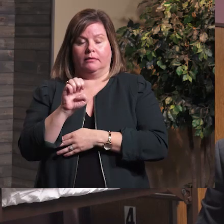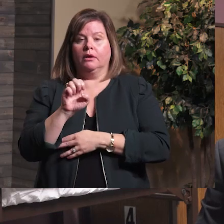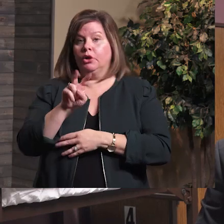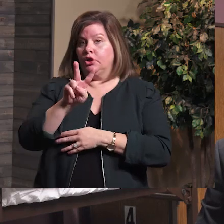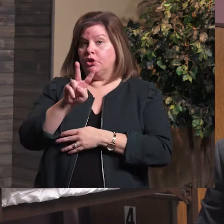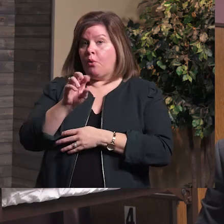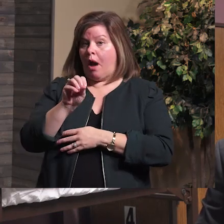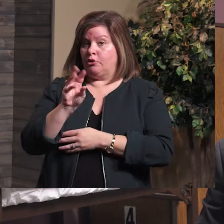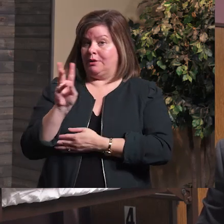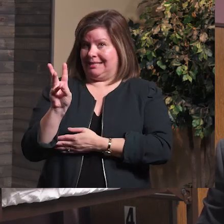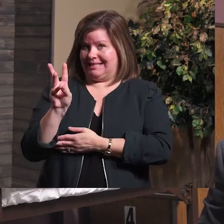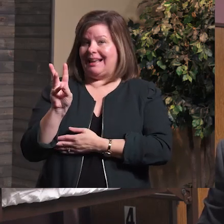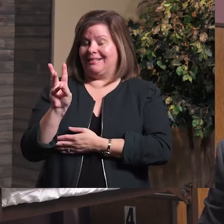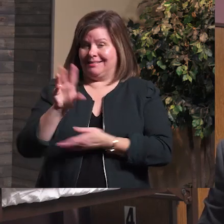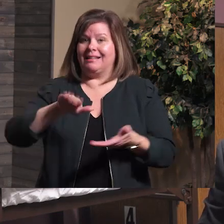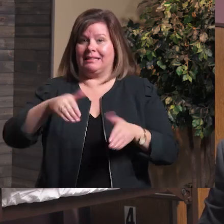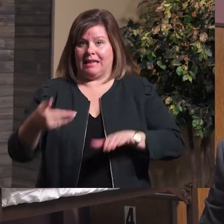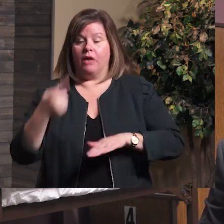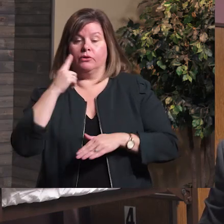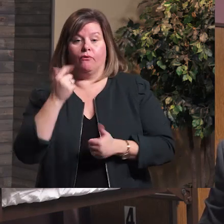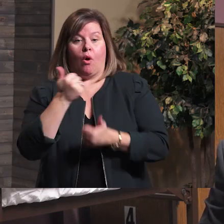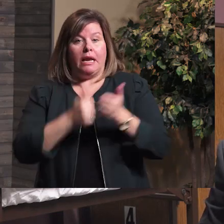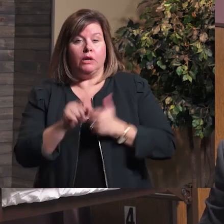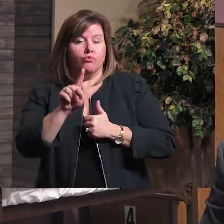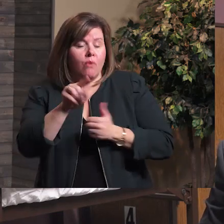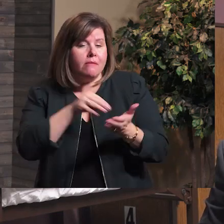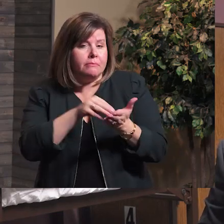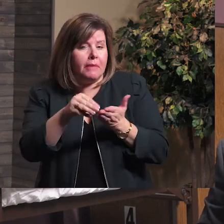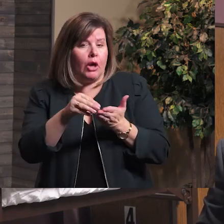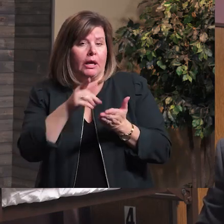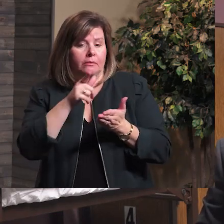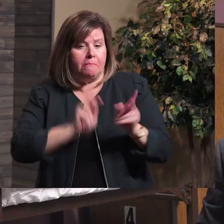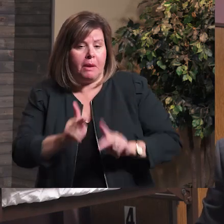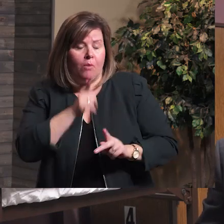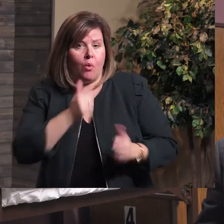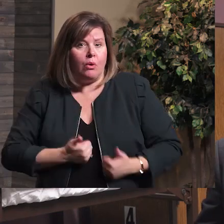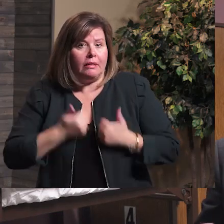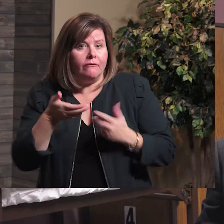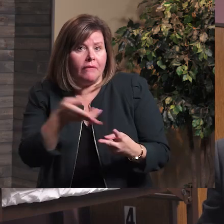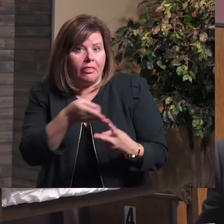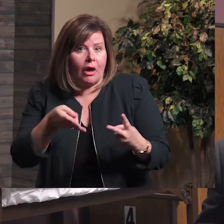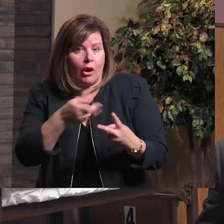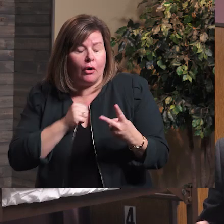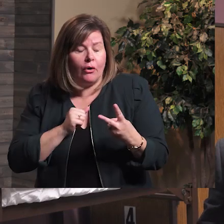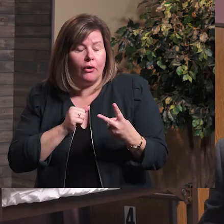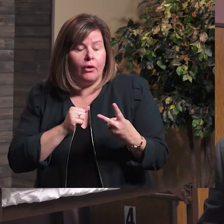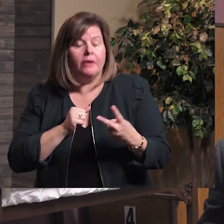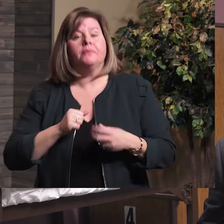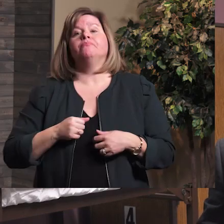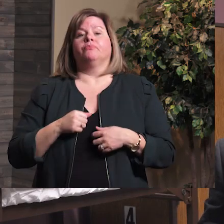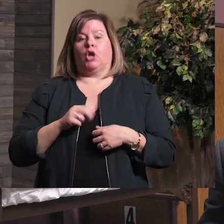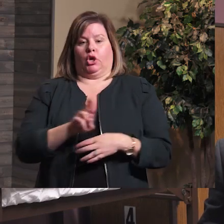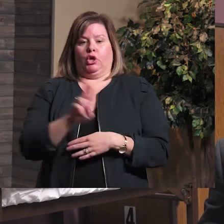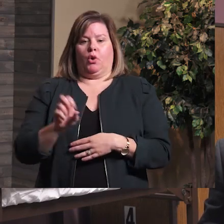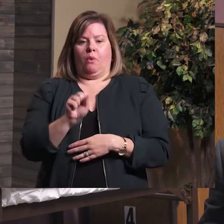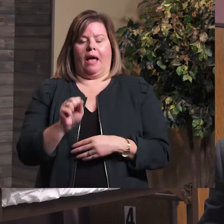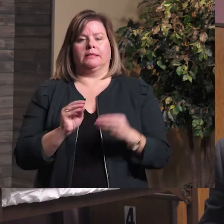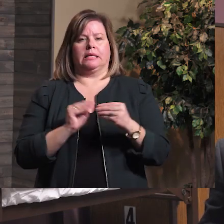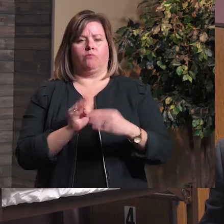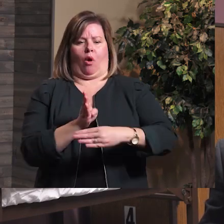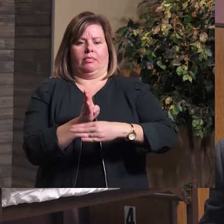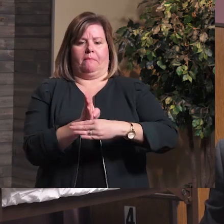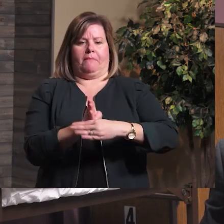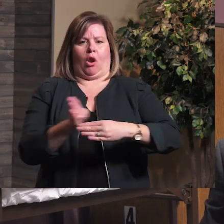about 206 deaths per million of population. The U.S. is trending much more in the middle of the pack